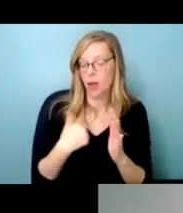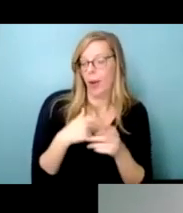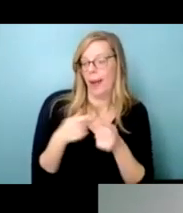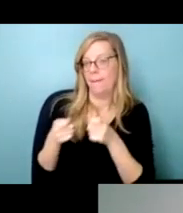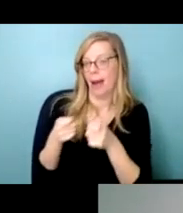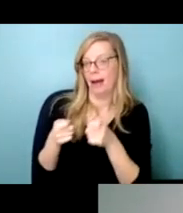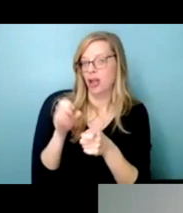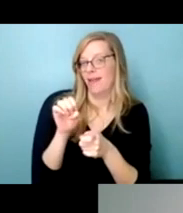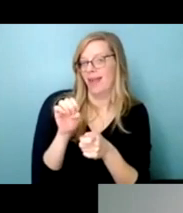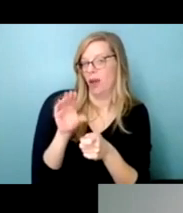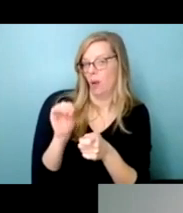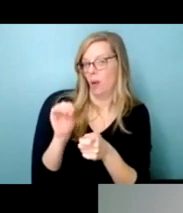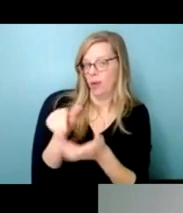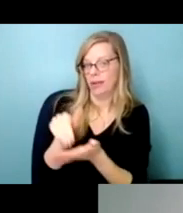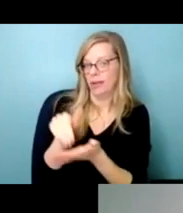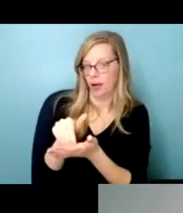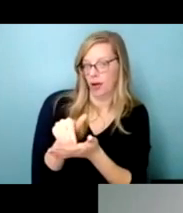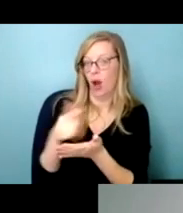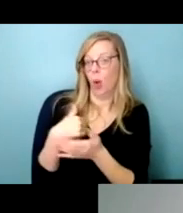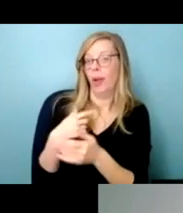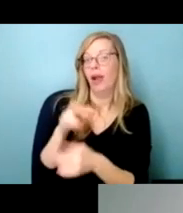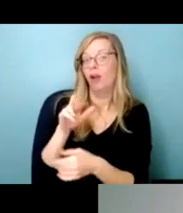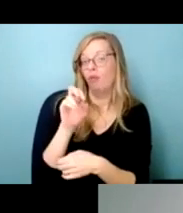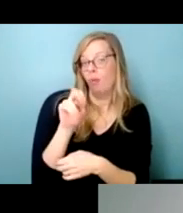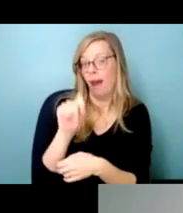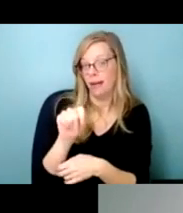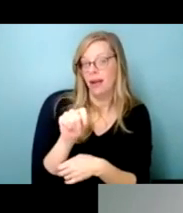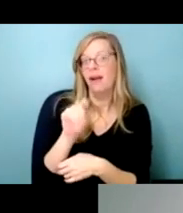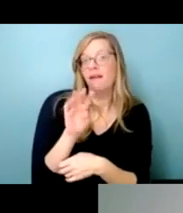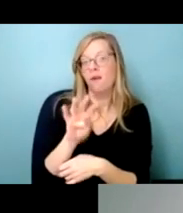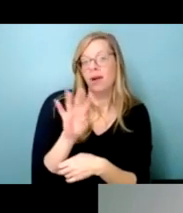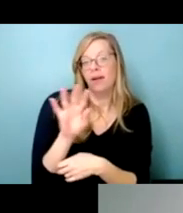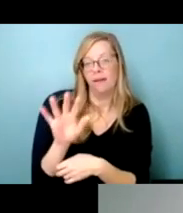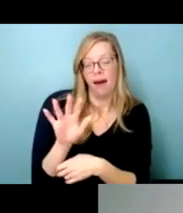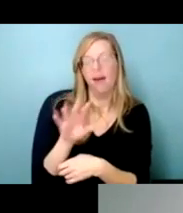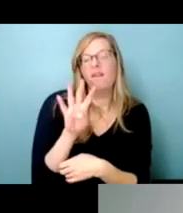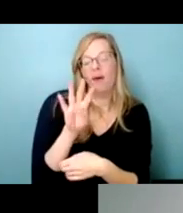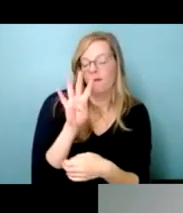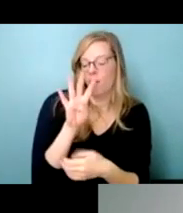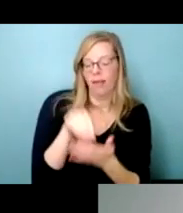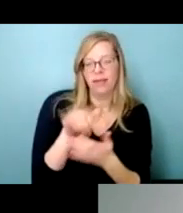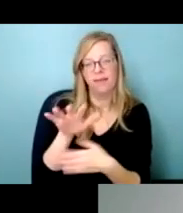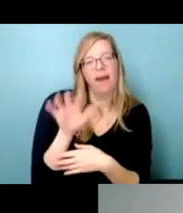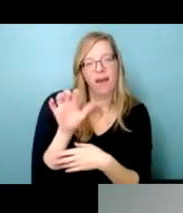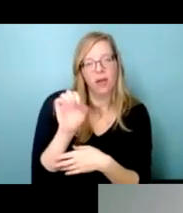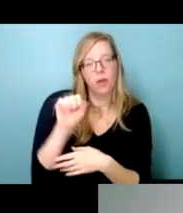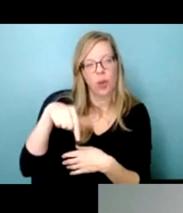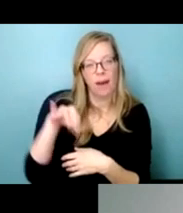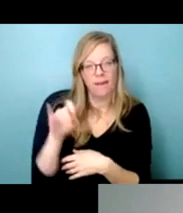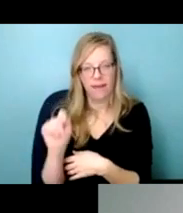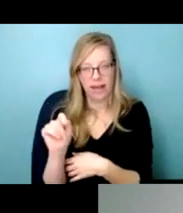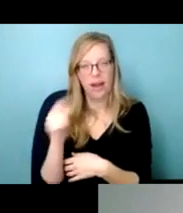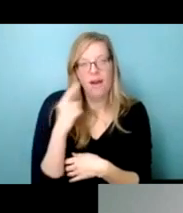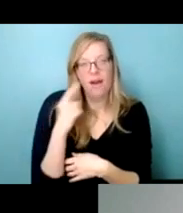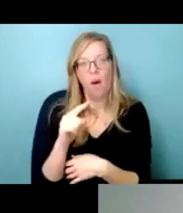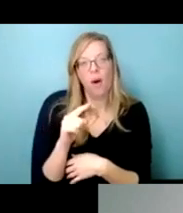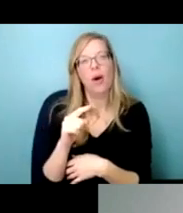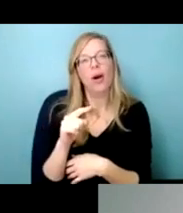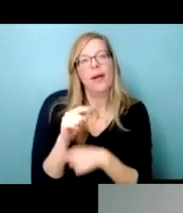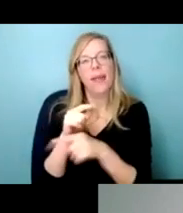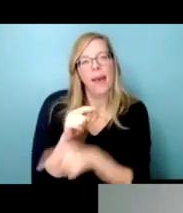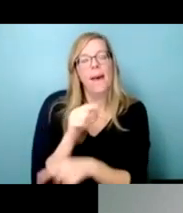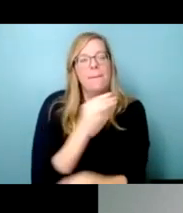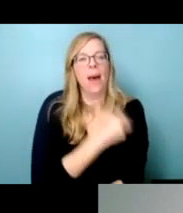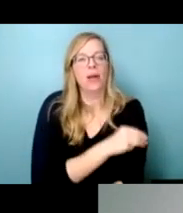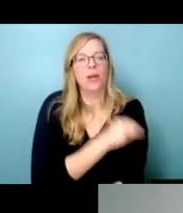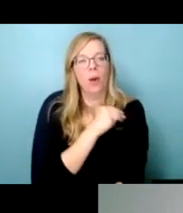rent 4,500 square feet of space above the Manitoba Equipment Co-op. And there